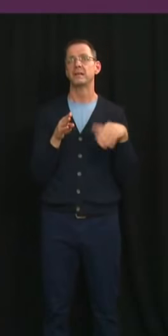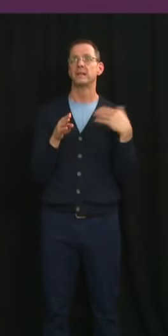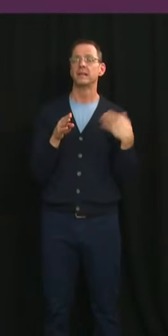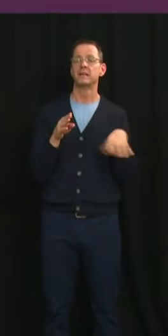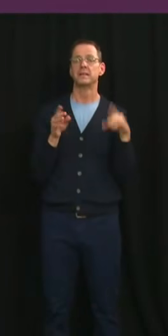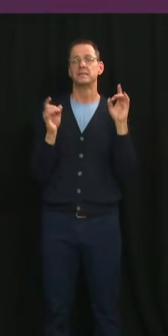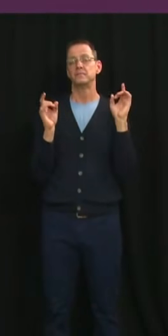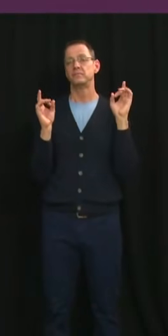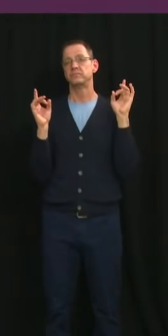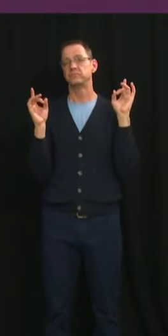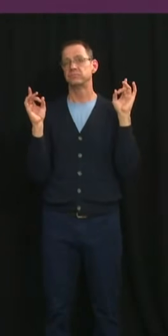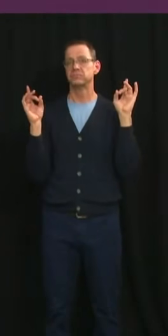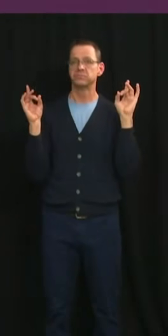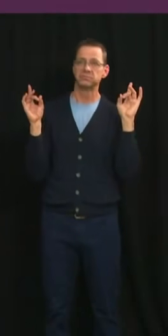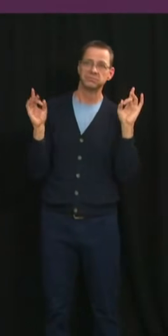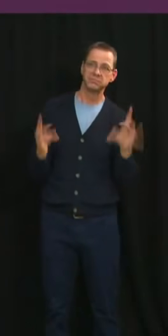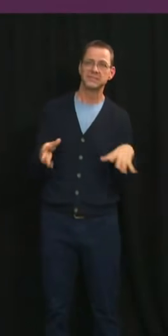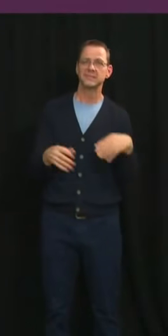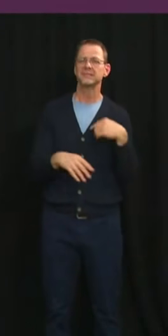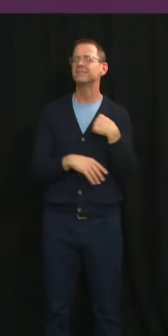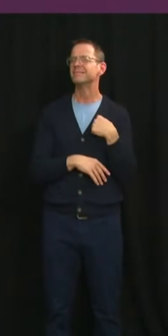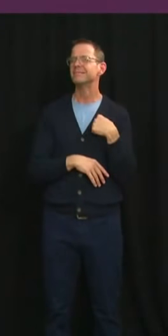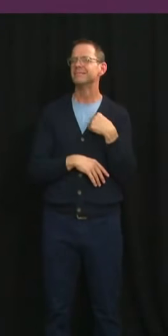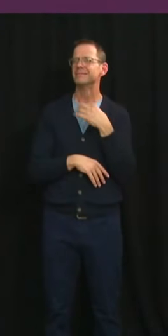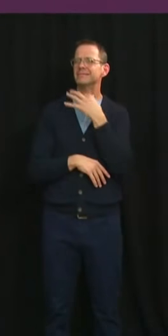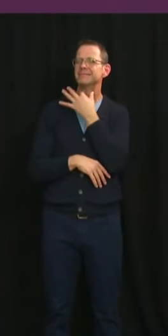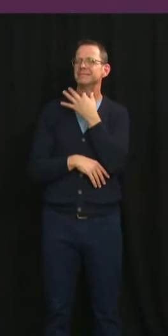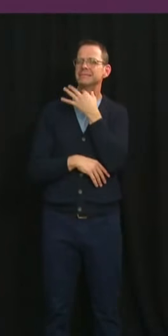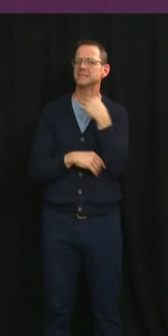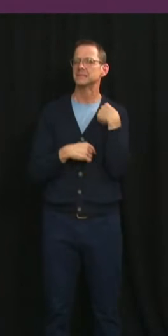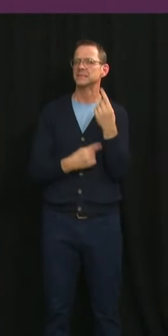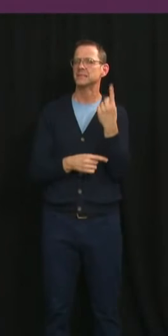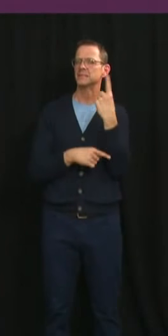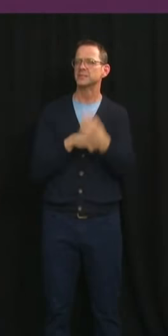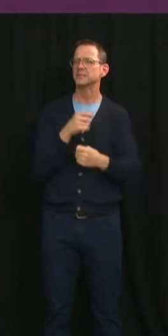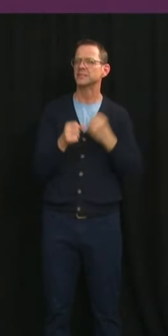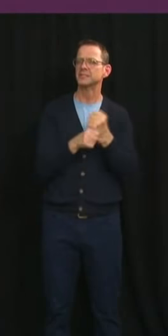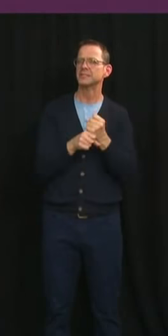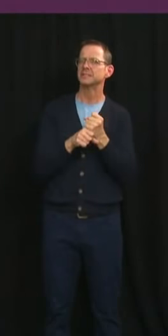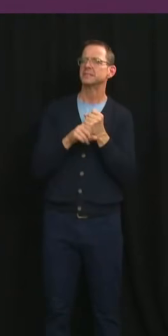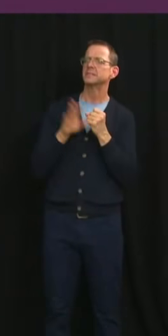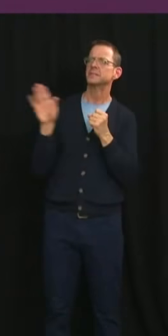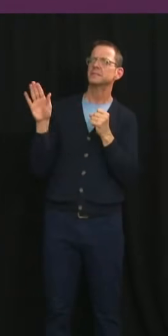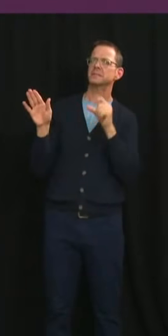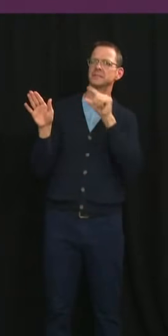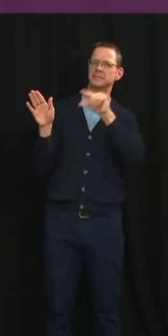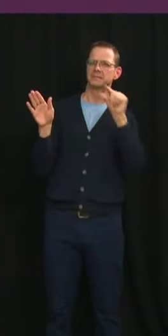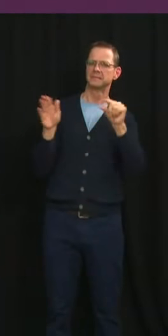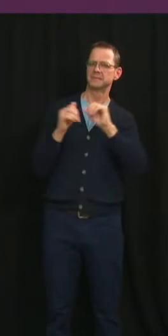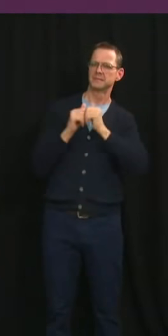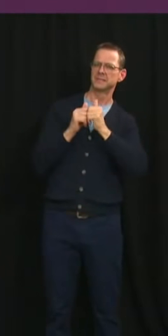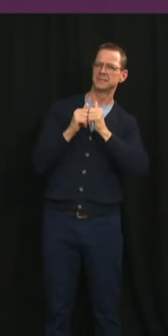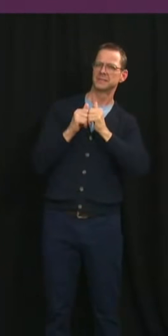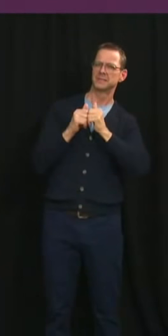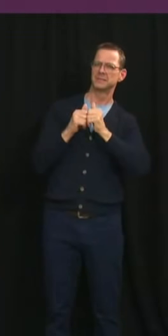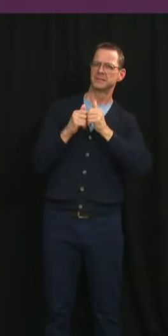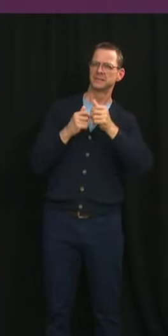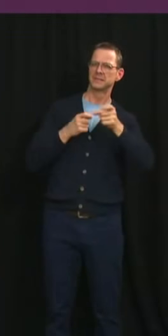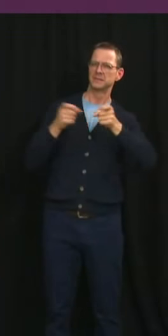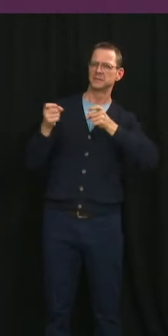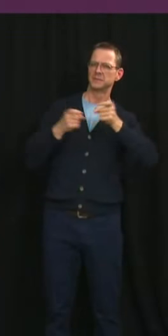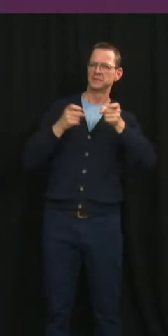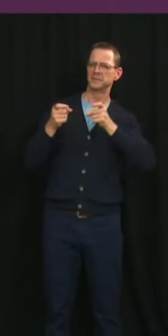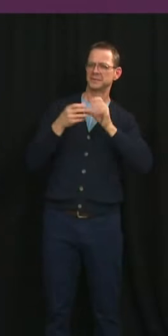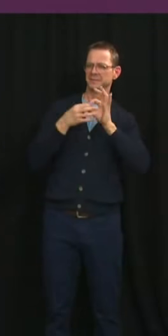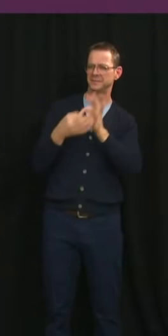government has handled the pandemic, either with preparing our health system from getting overwhelmed or the timeliness of lifting or announcing